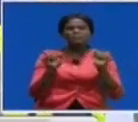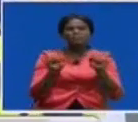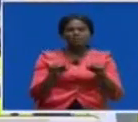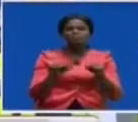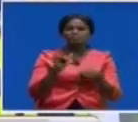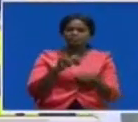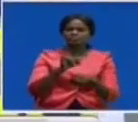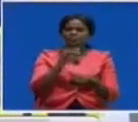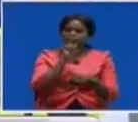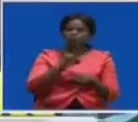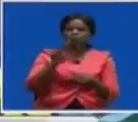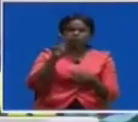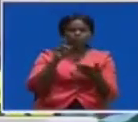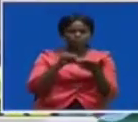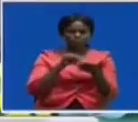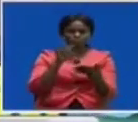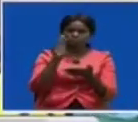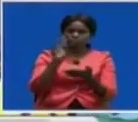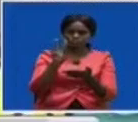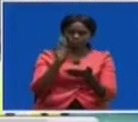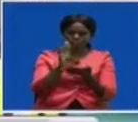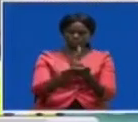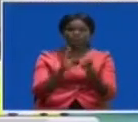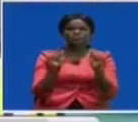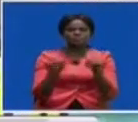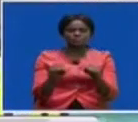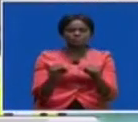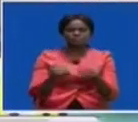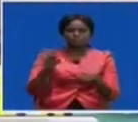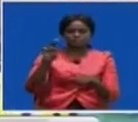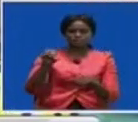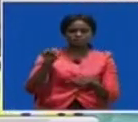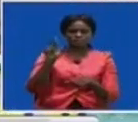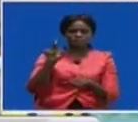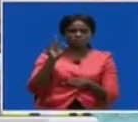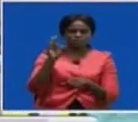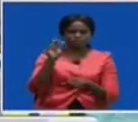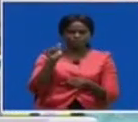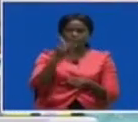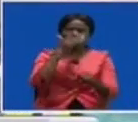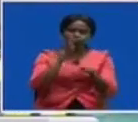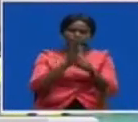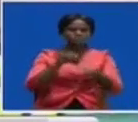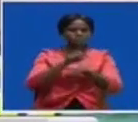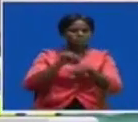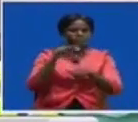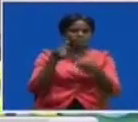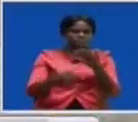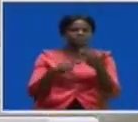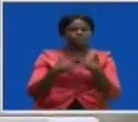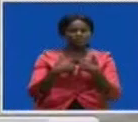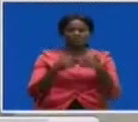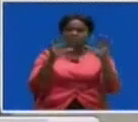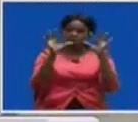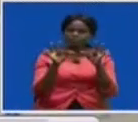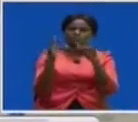get 2 billion. And NFRA Chief Executive Officer Wallace Mumba has assured the nation that there is